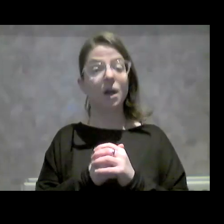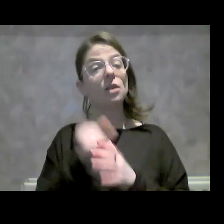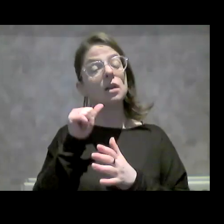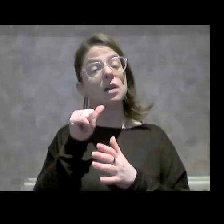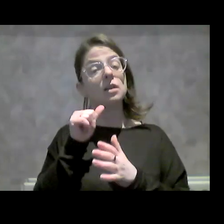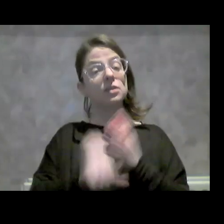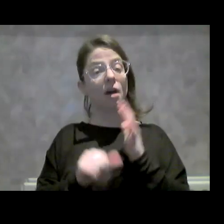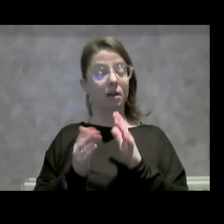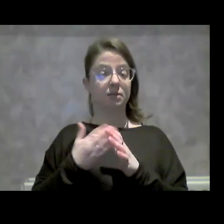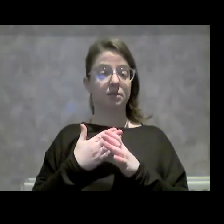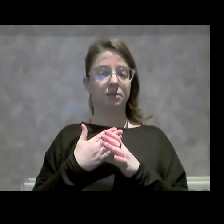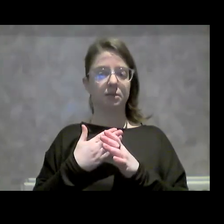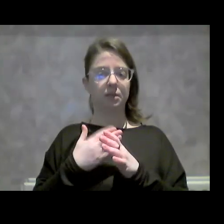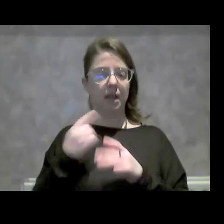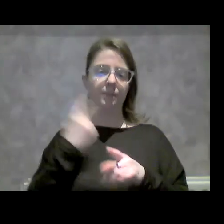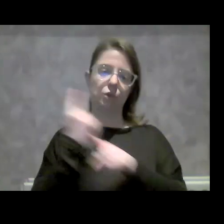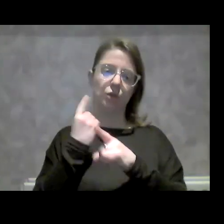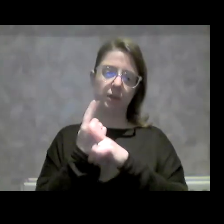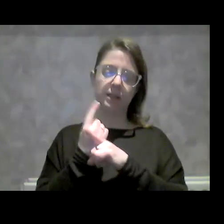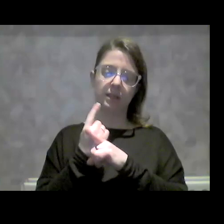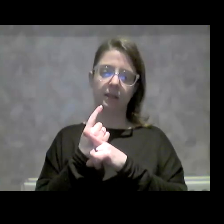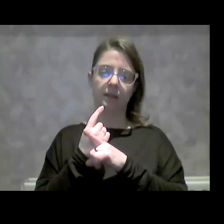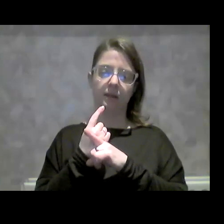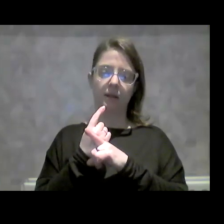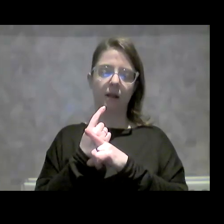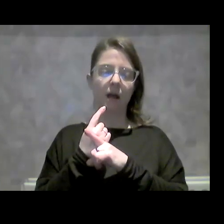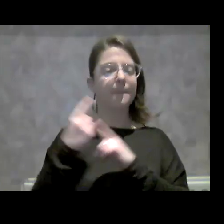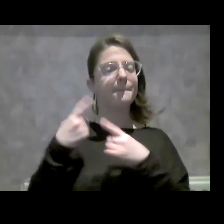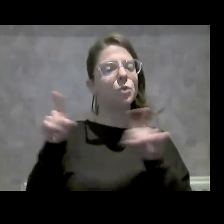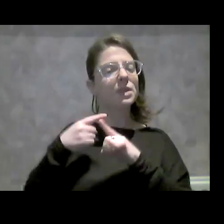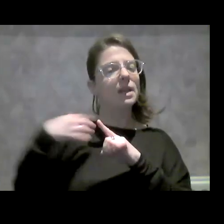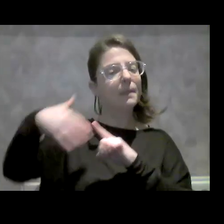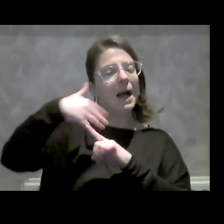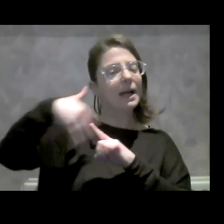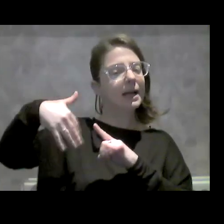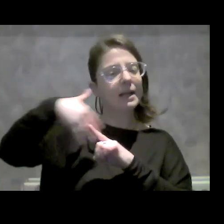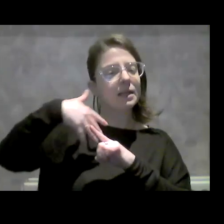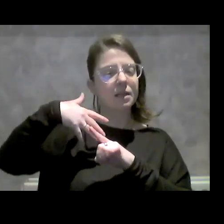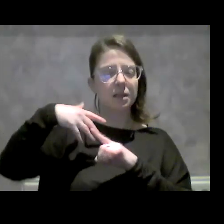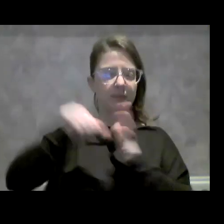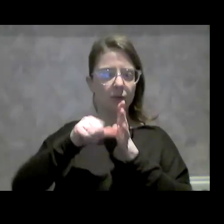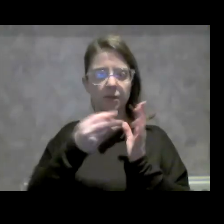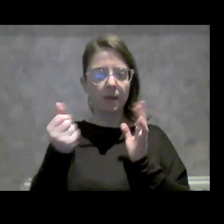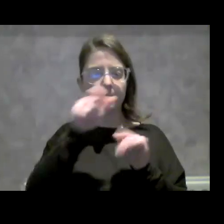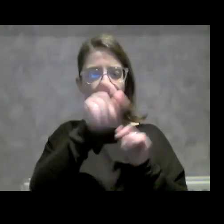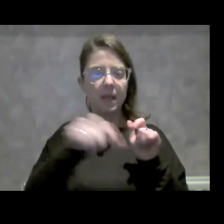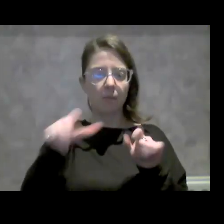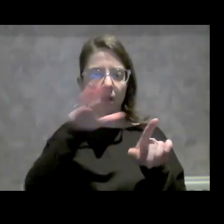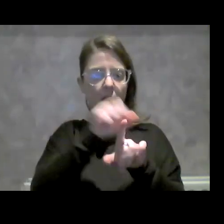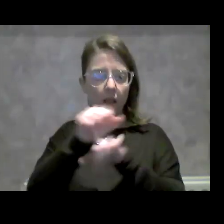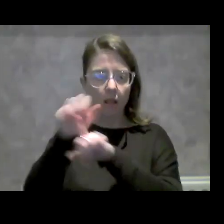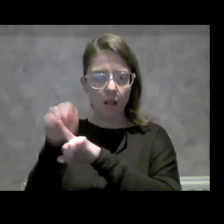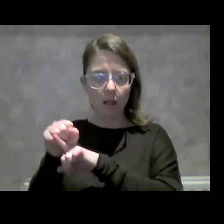video has me talking over background music, which I know can be difficult for anyone with